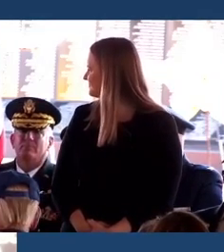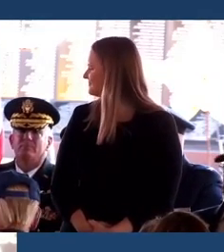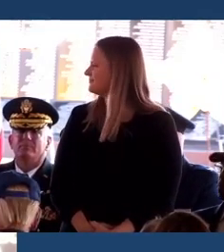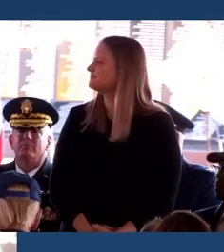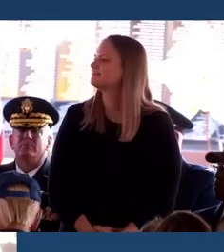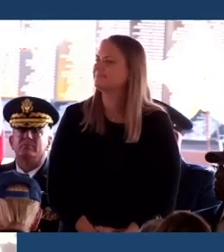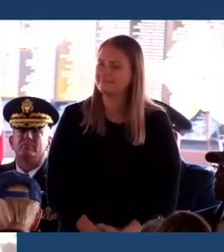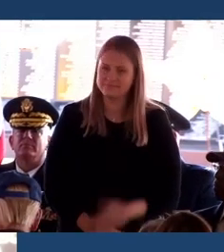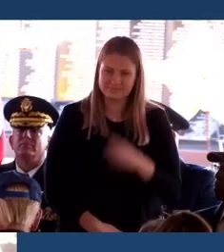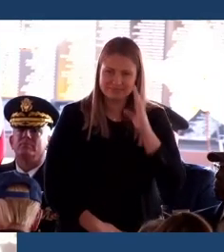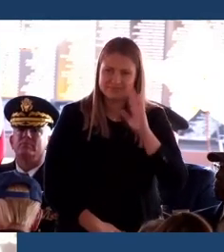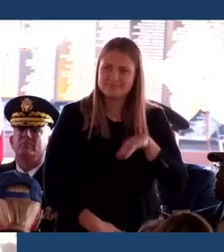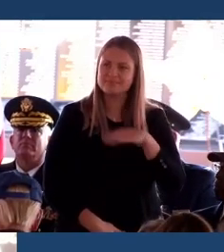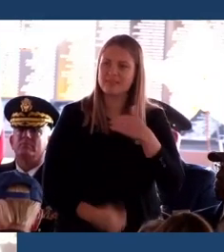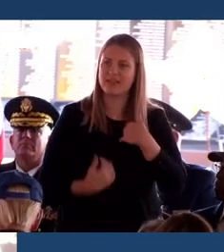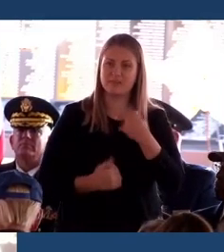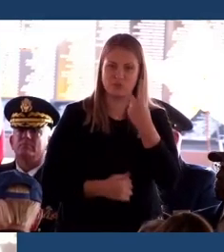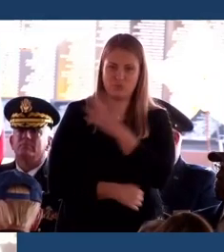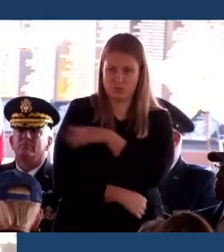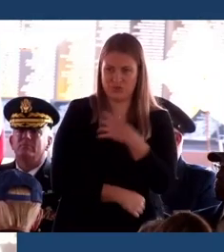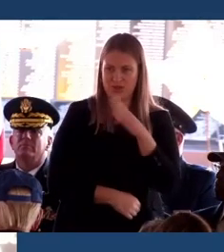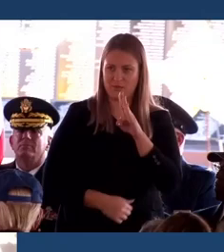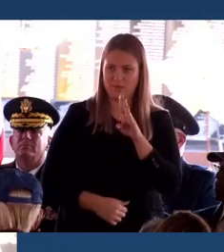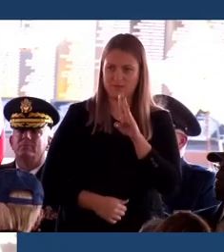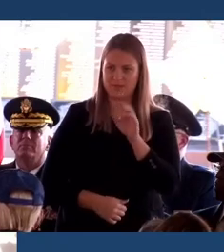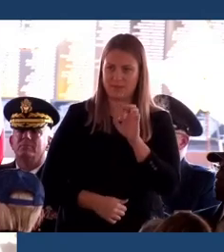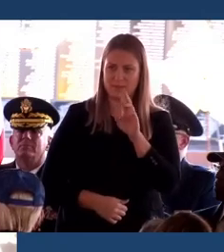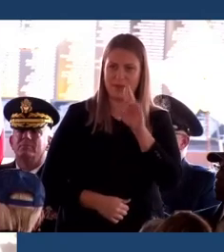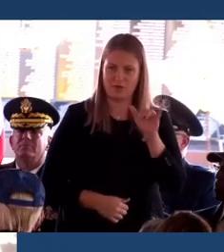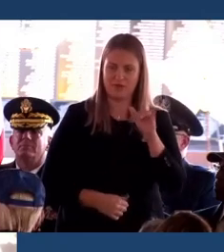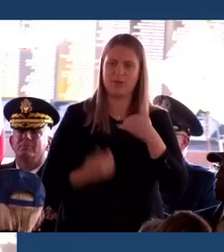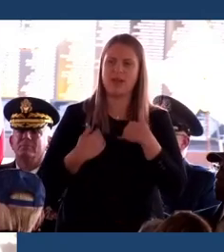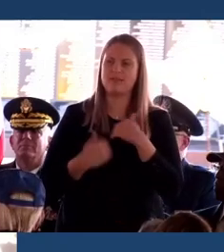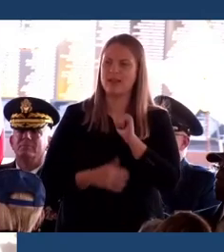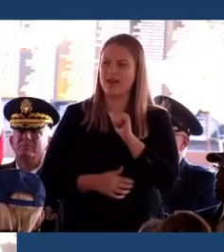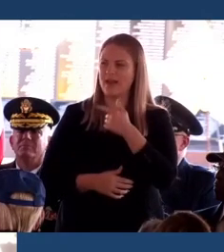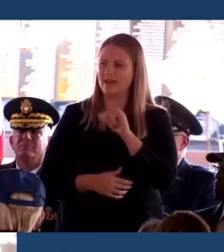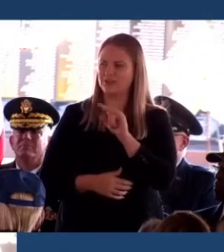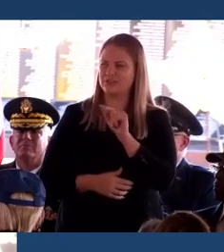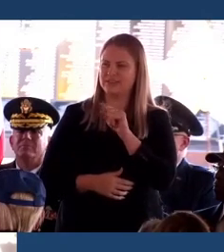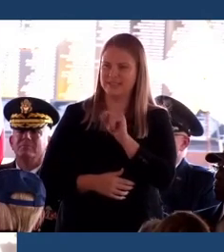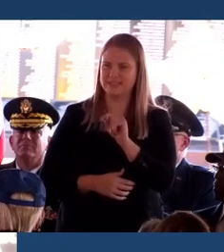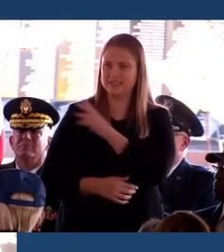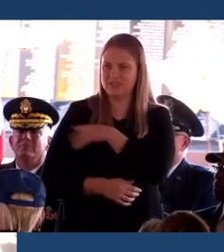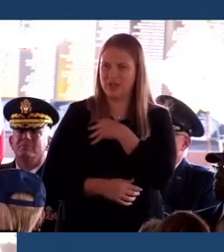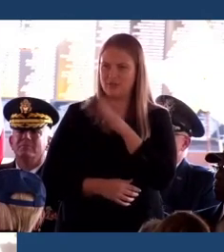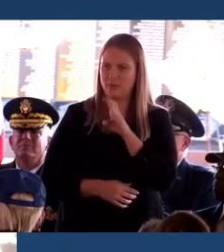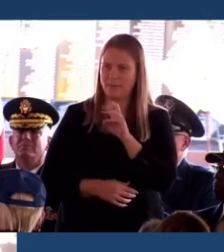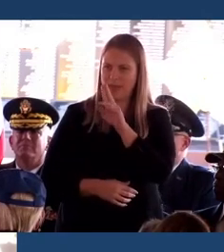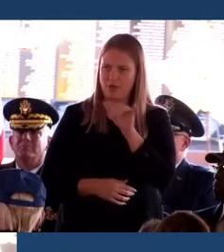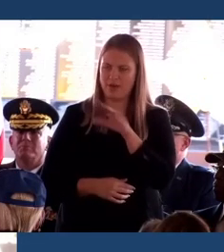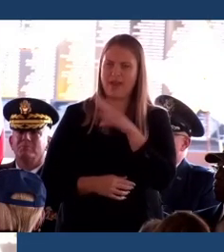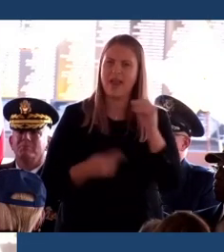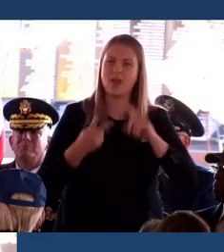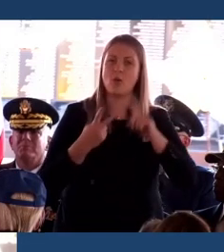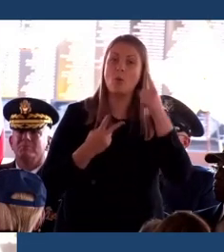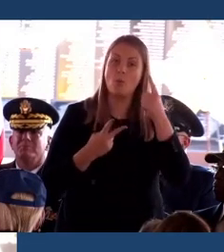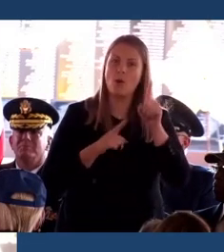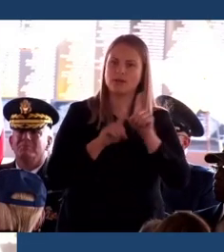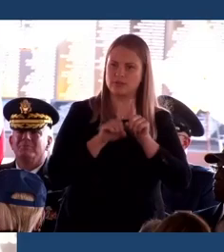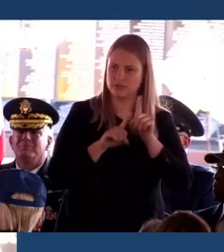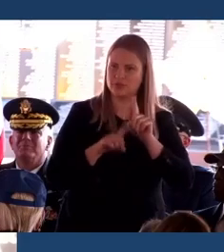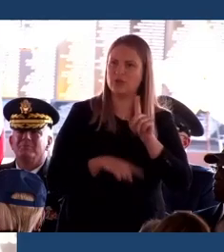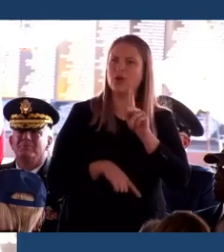And you know, there are two Generals Barry. There is Adjutant General Barry, and there is One-star